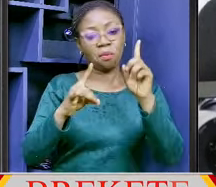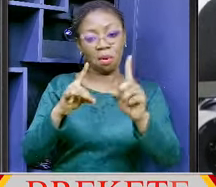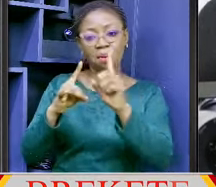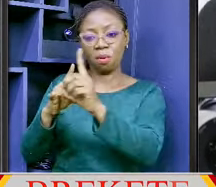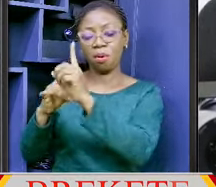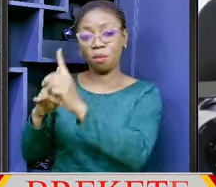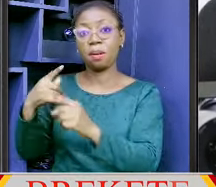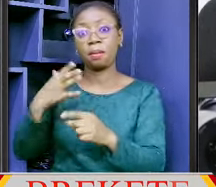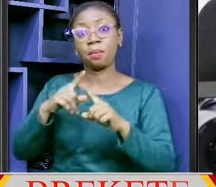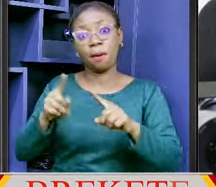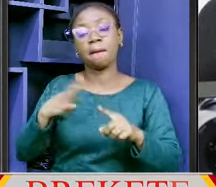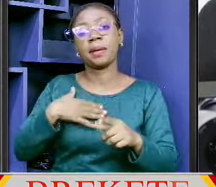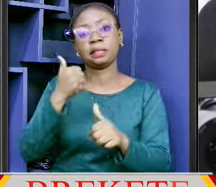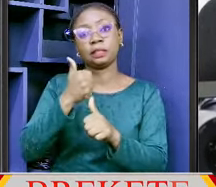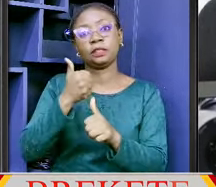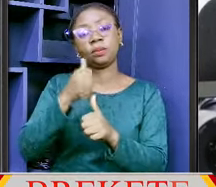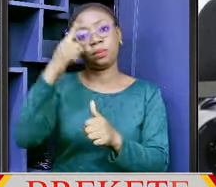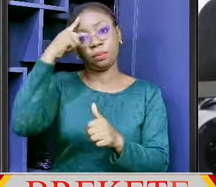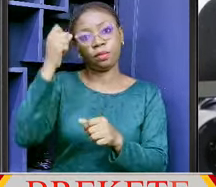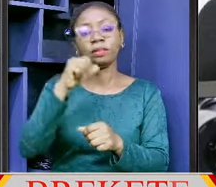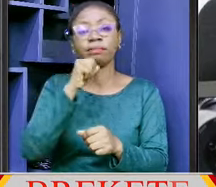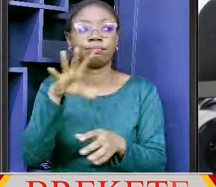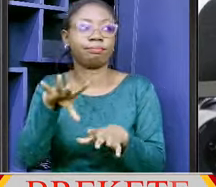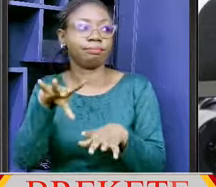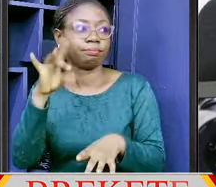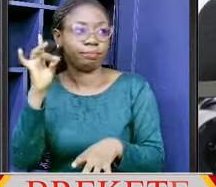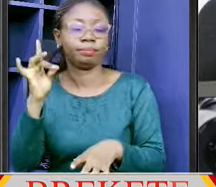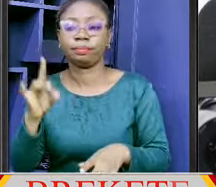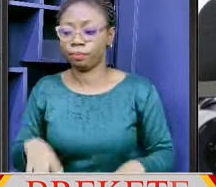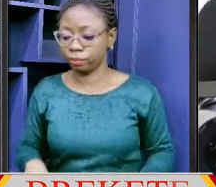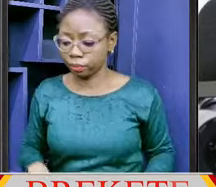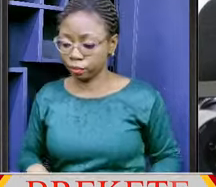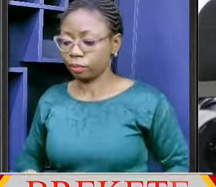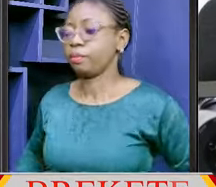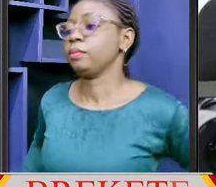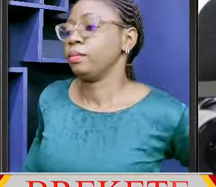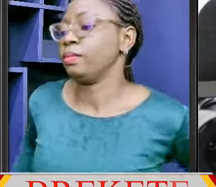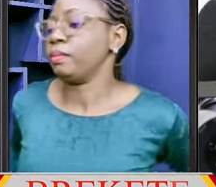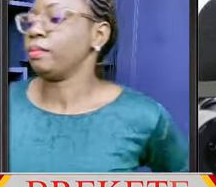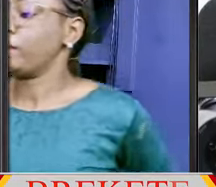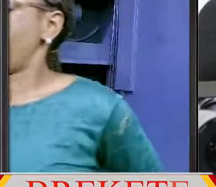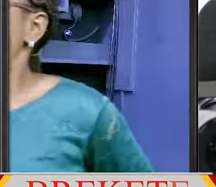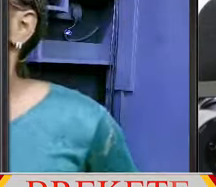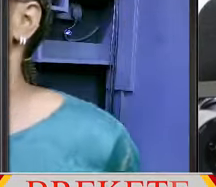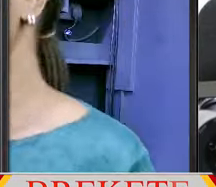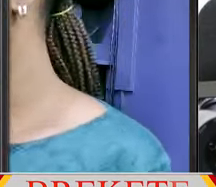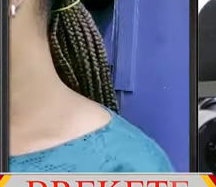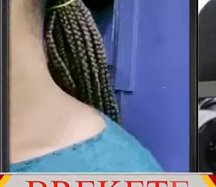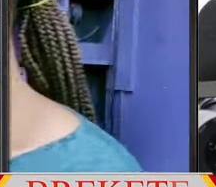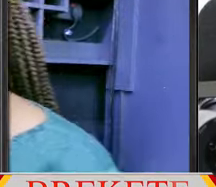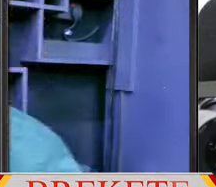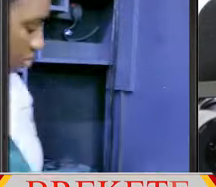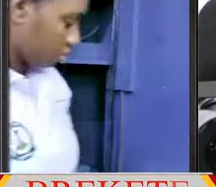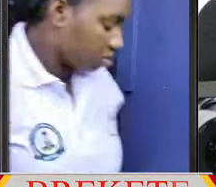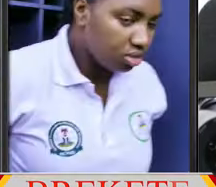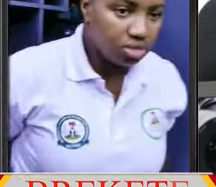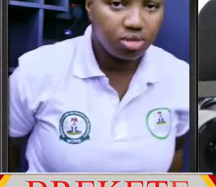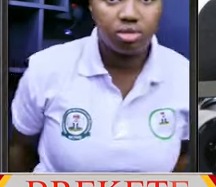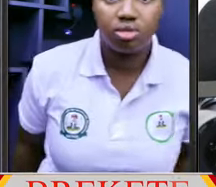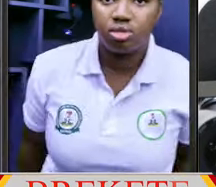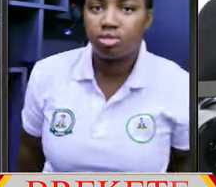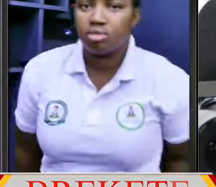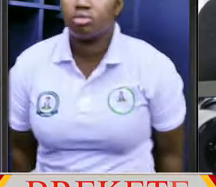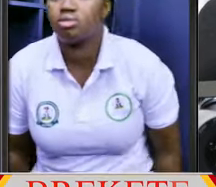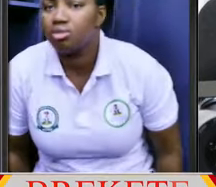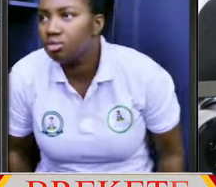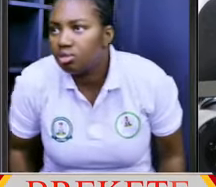senior brother. So that is why when they finish the sharing, we thank him. Even when you read in the